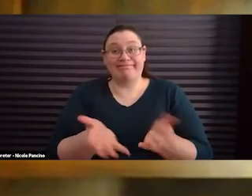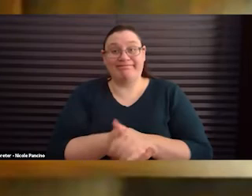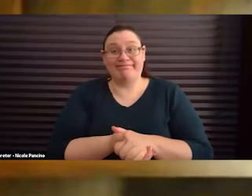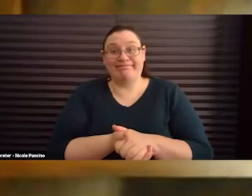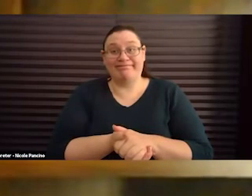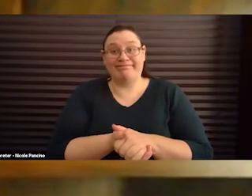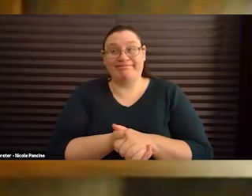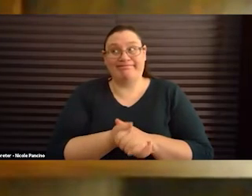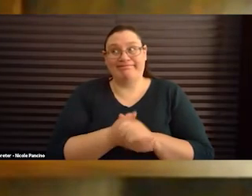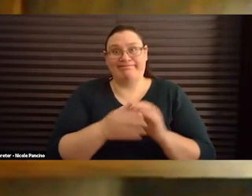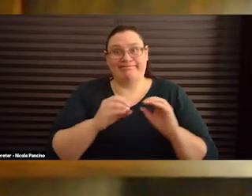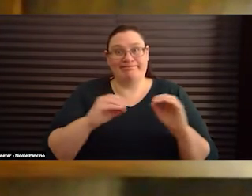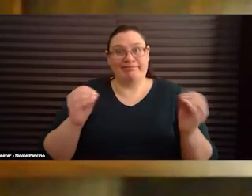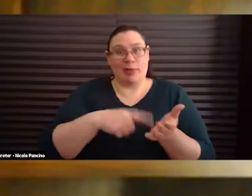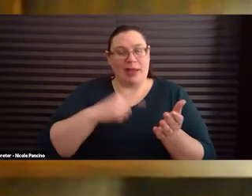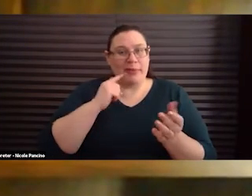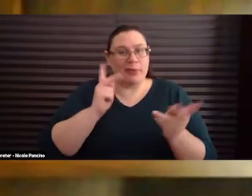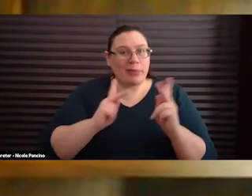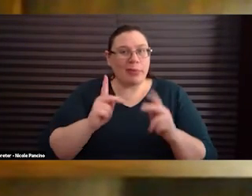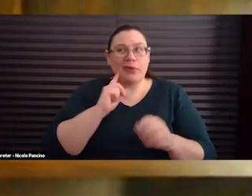people would not, workers would not.